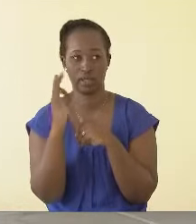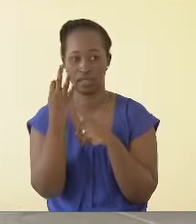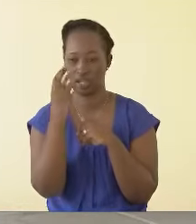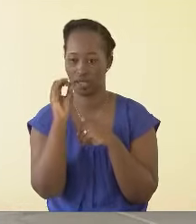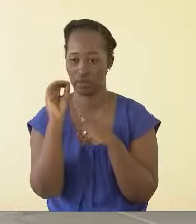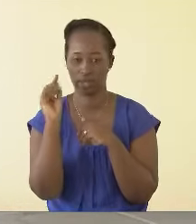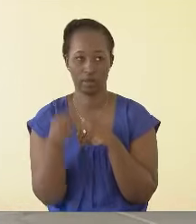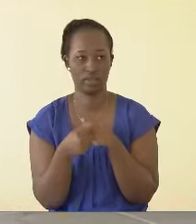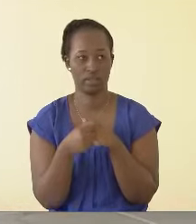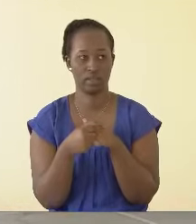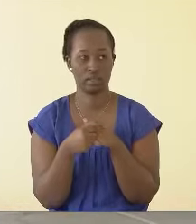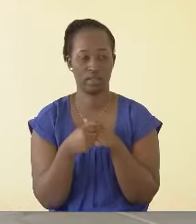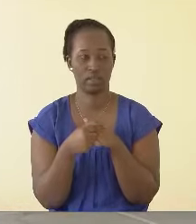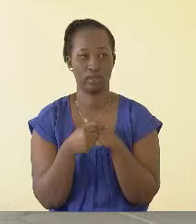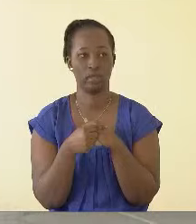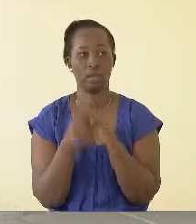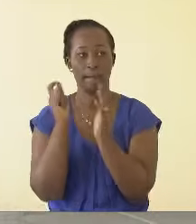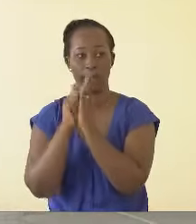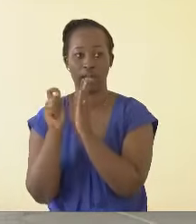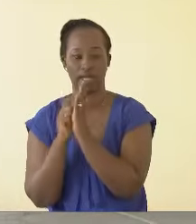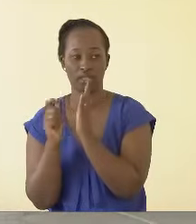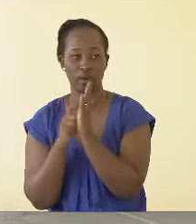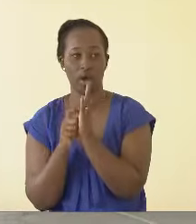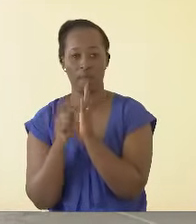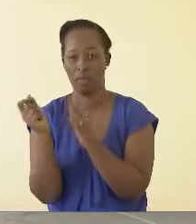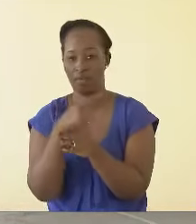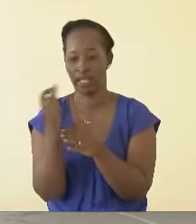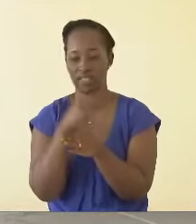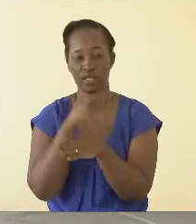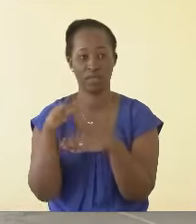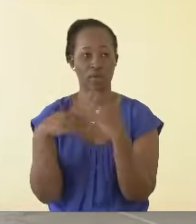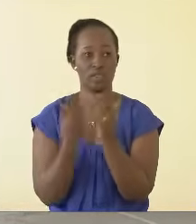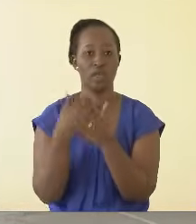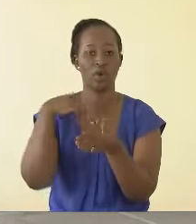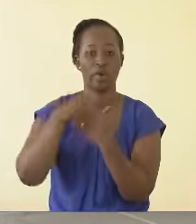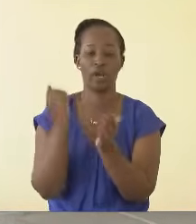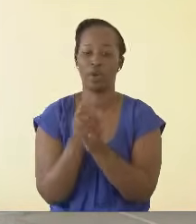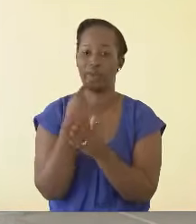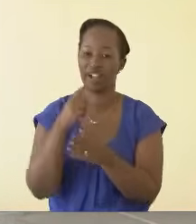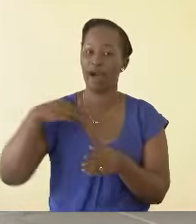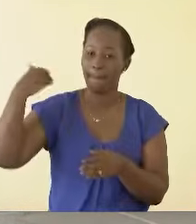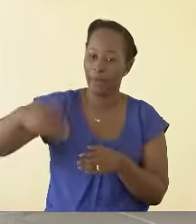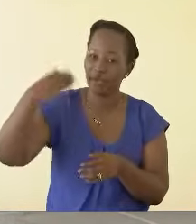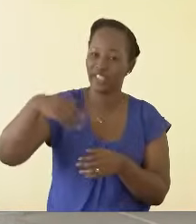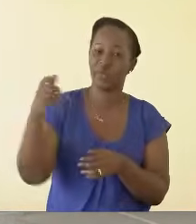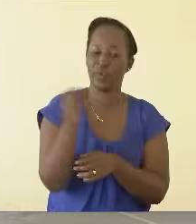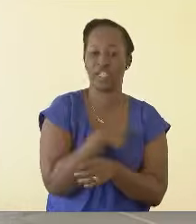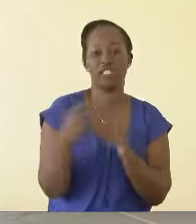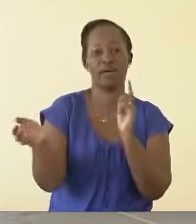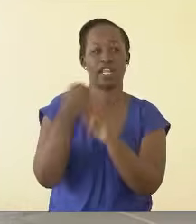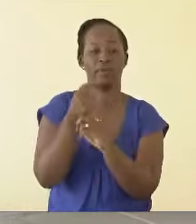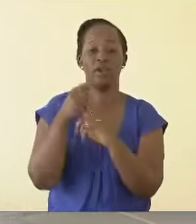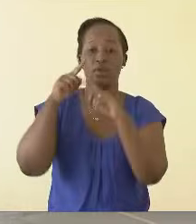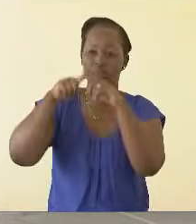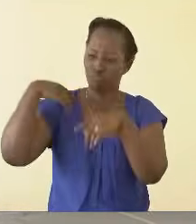should go, or is written in all months, because they are saying monthly. Monthly means per month.